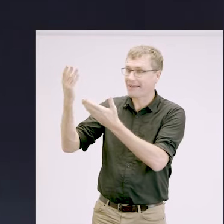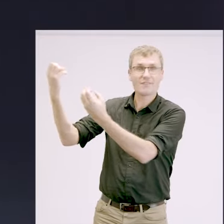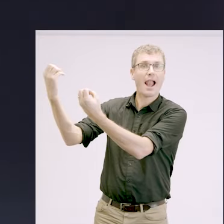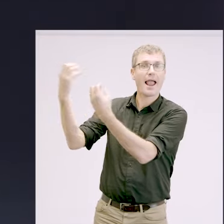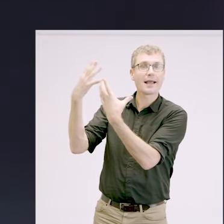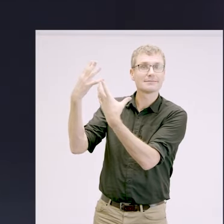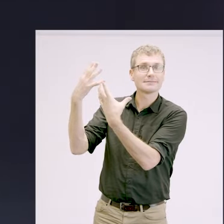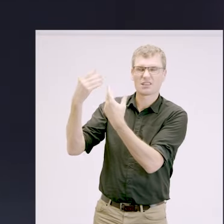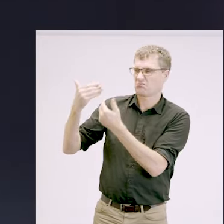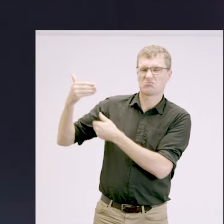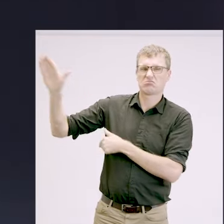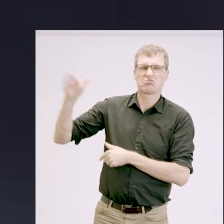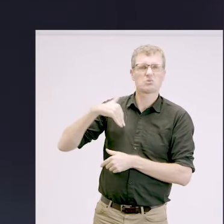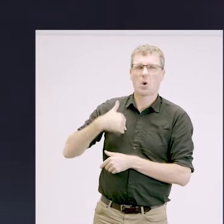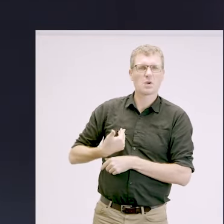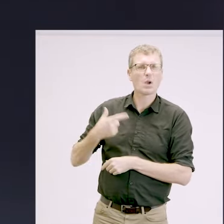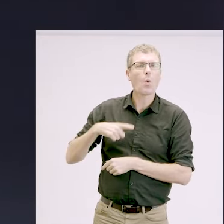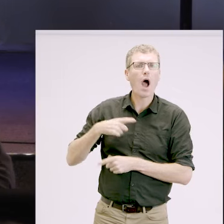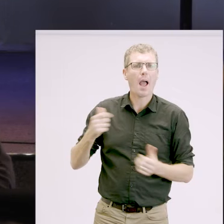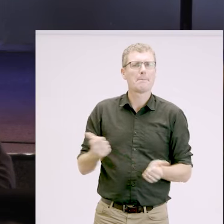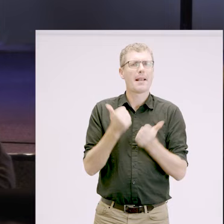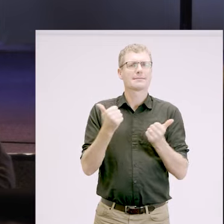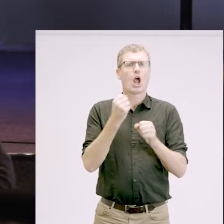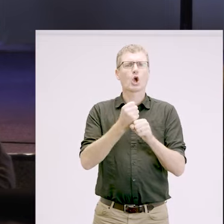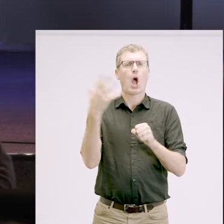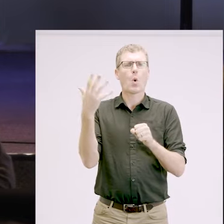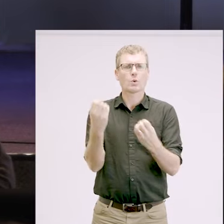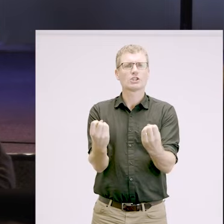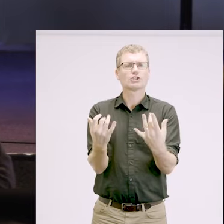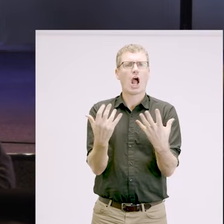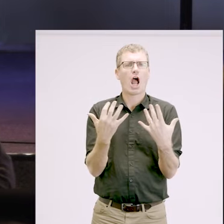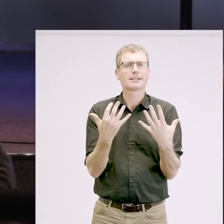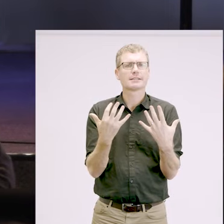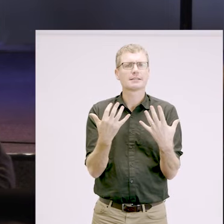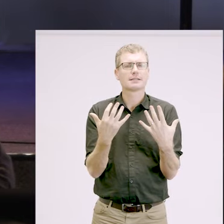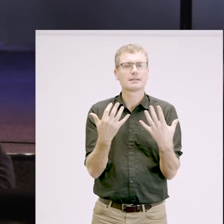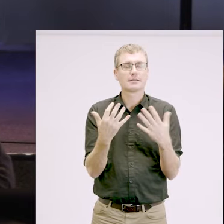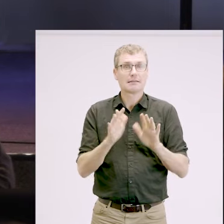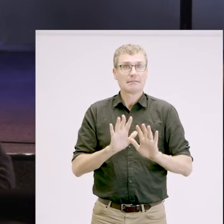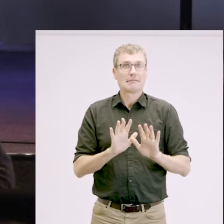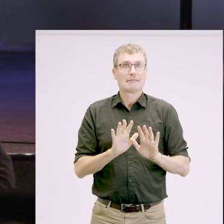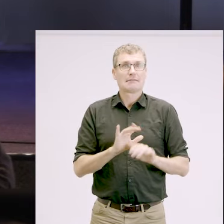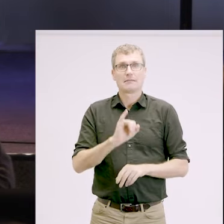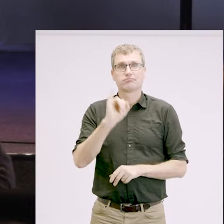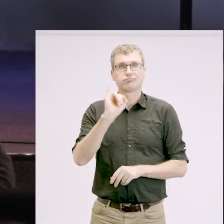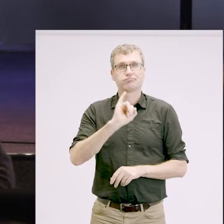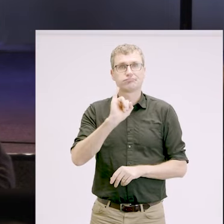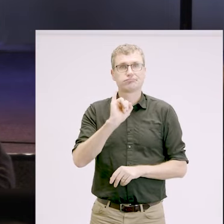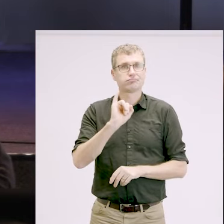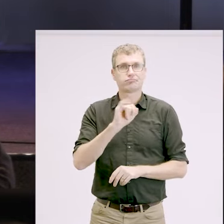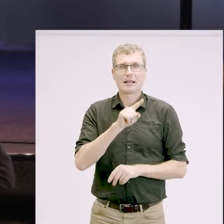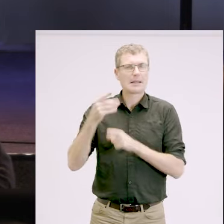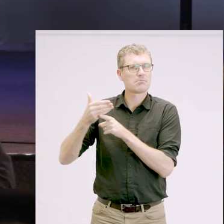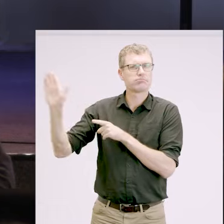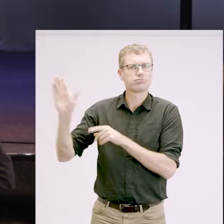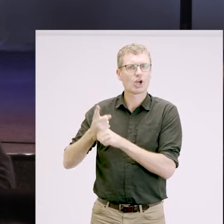was. All God gives us is light, but we no longer need God's light because we have gold that shines. I know. You're